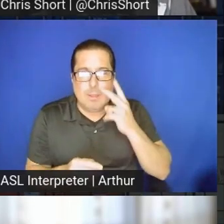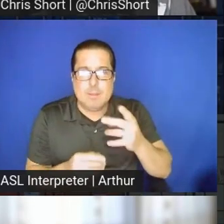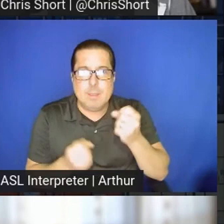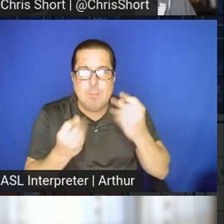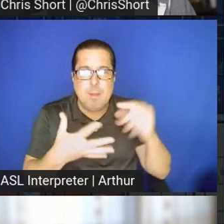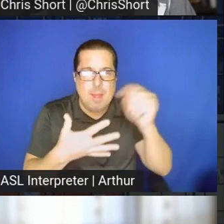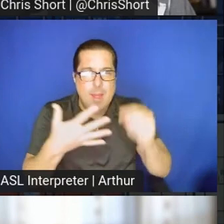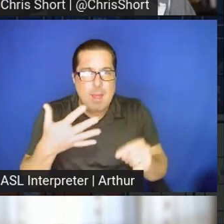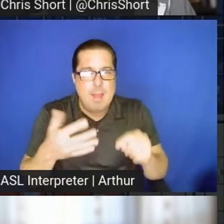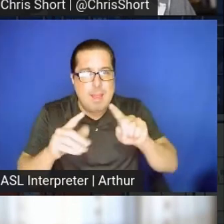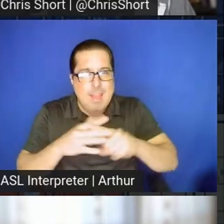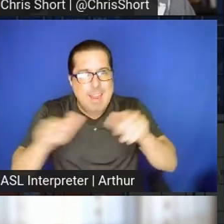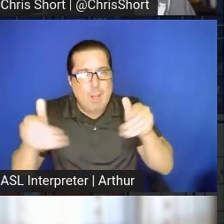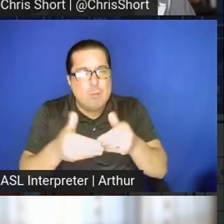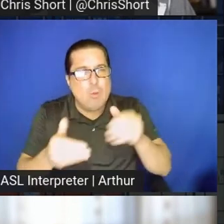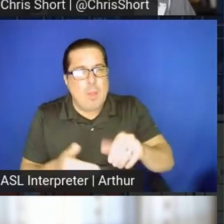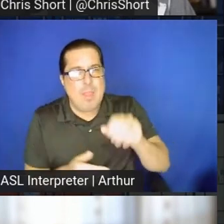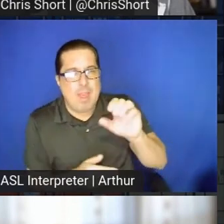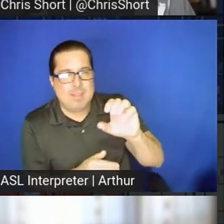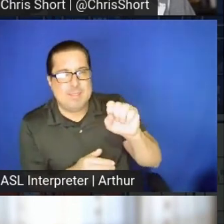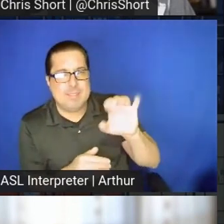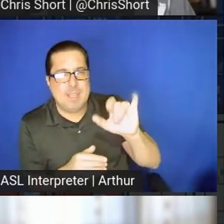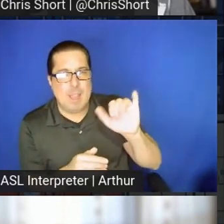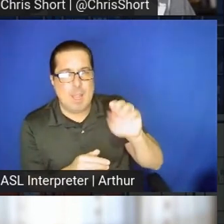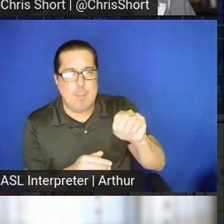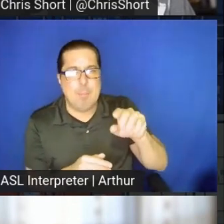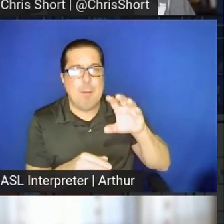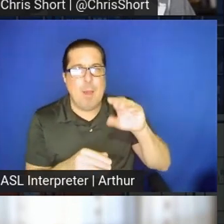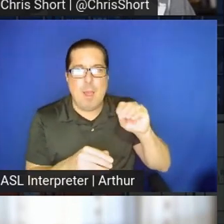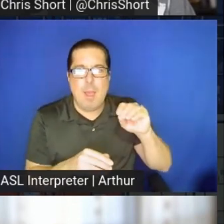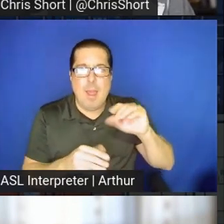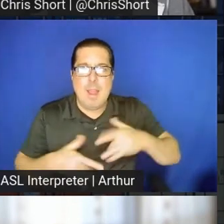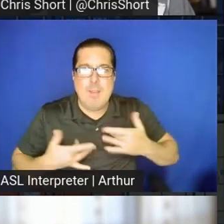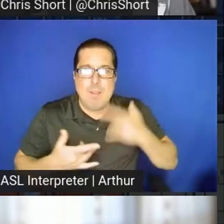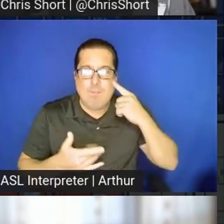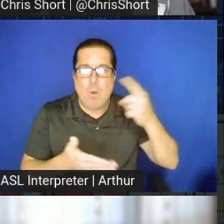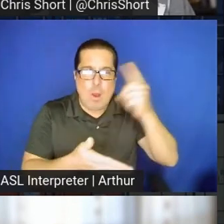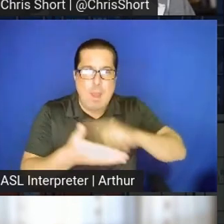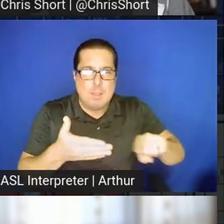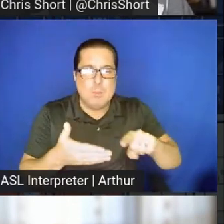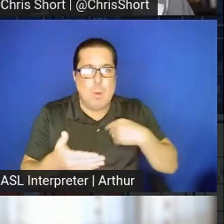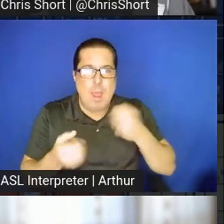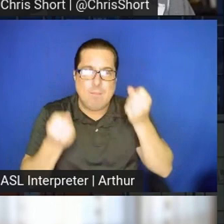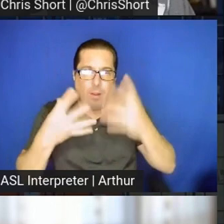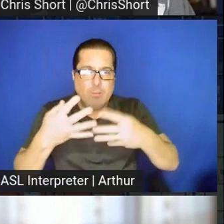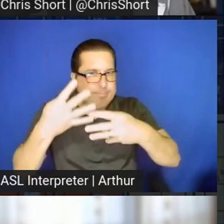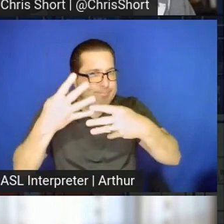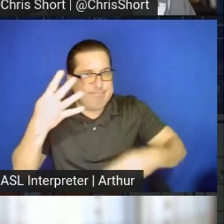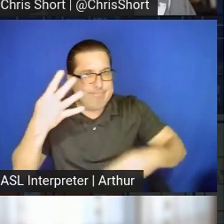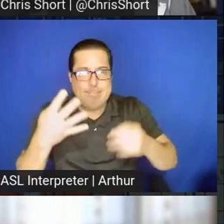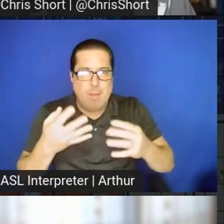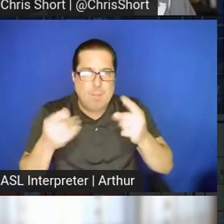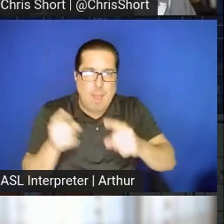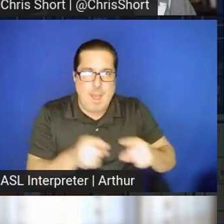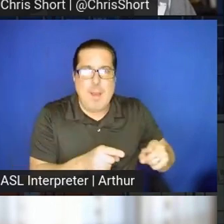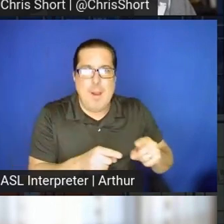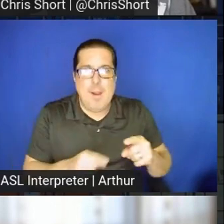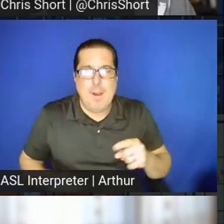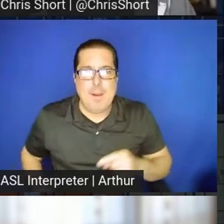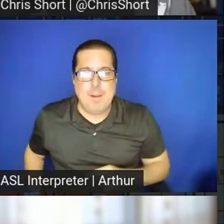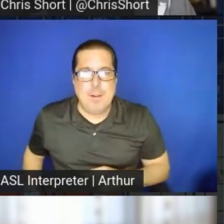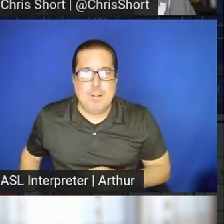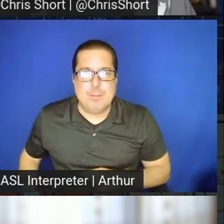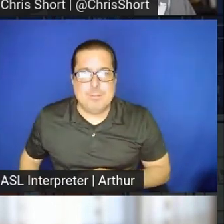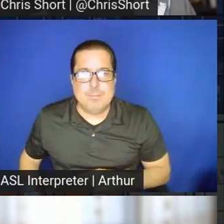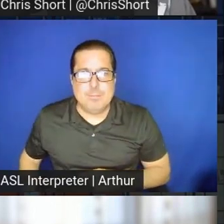an intro into what is happening with Isovalent and Cilium next week. We have a ton of stuff happening, and this